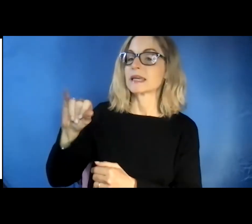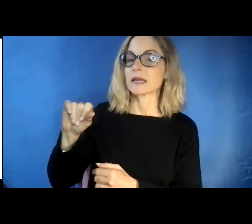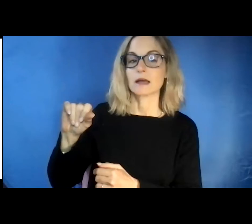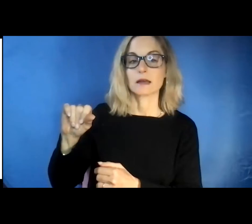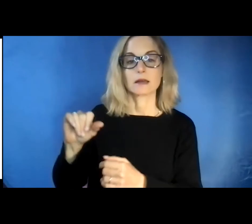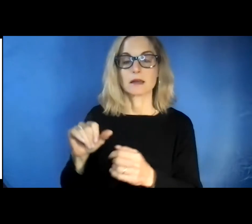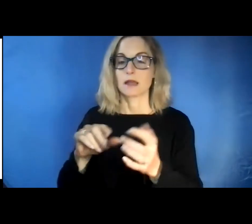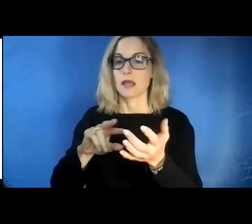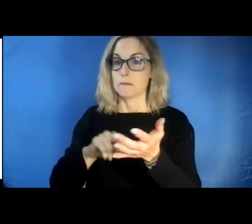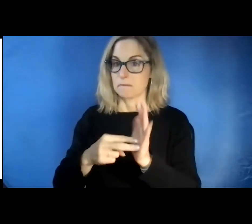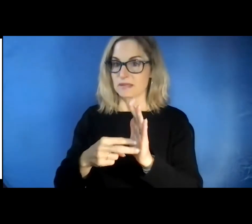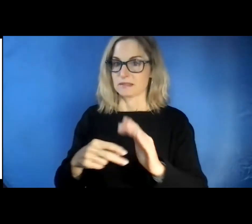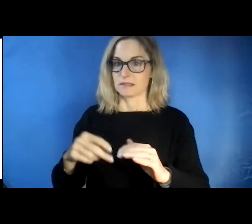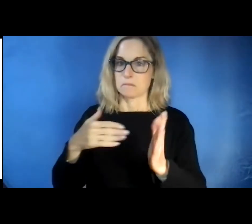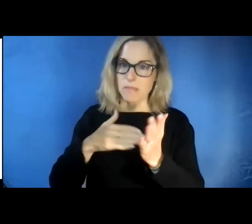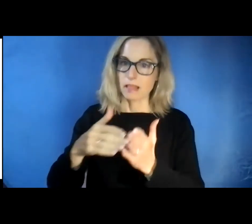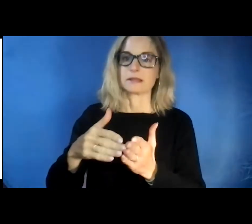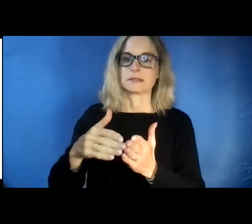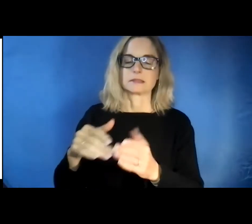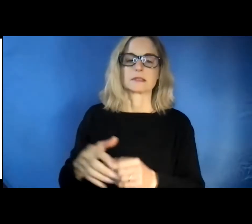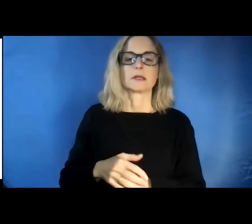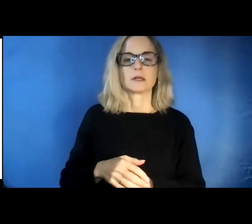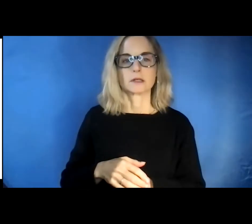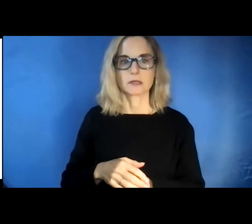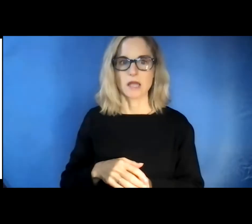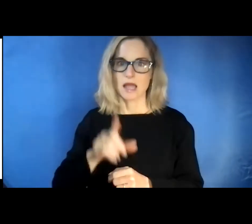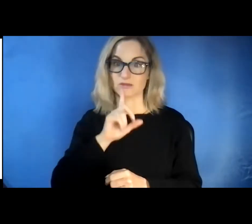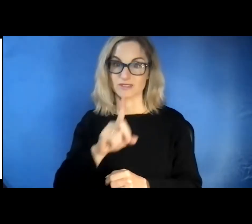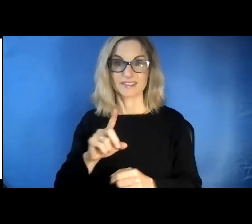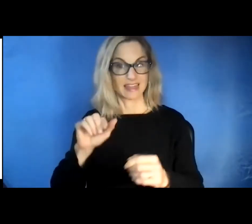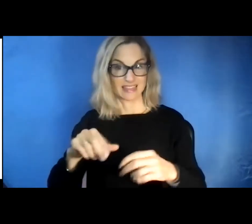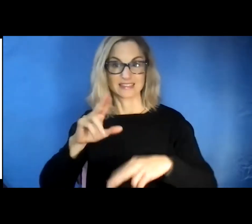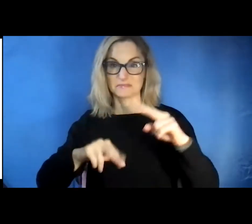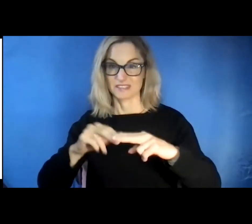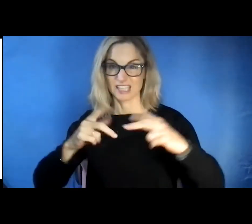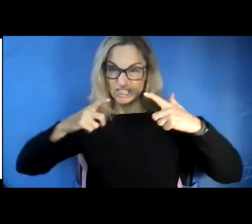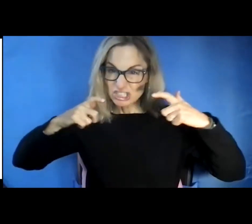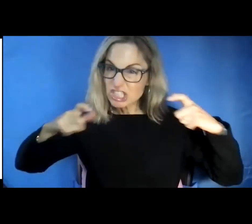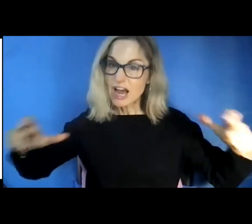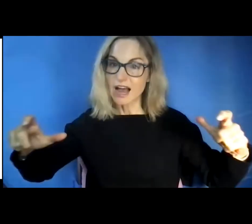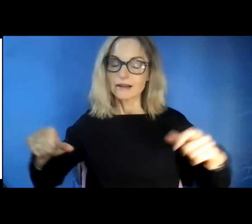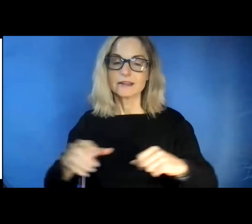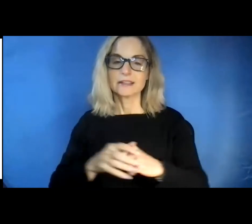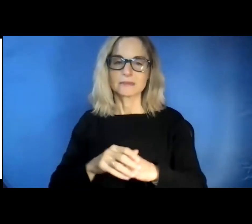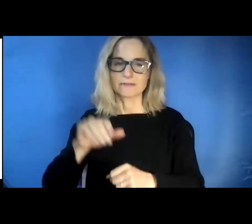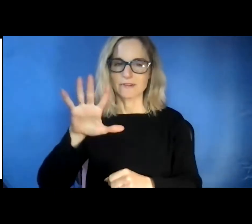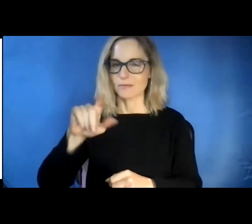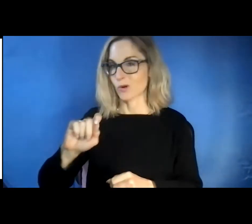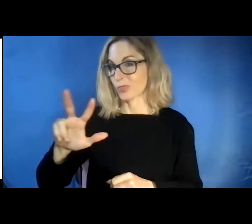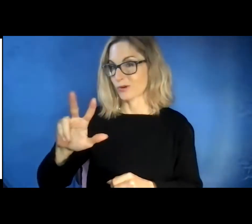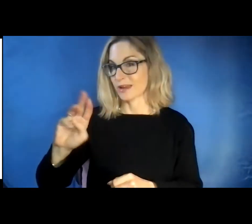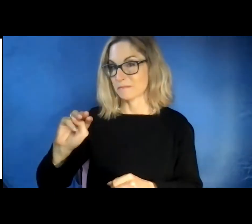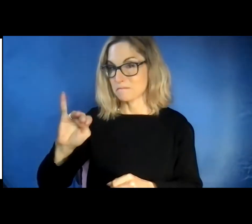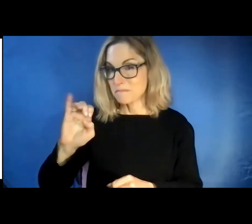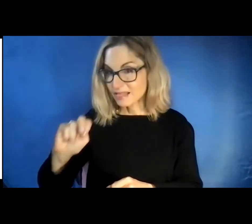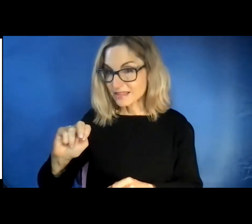representing billion. And as it suggests, the building is ginormous. Right now it's about 5.3 million square feet of